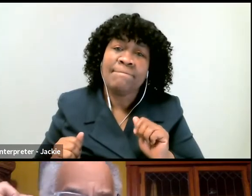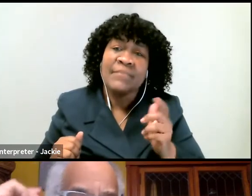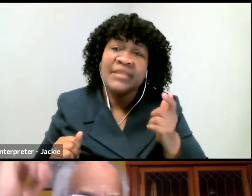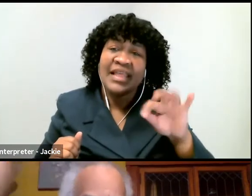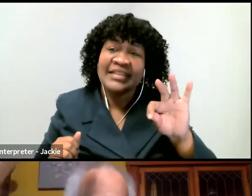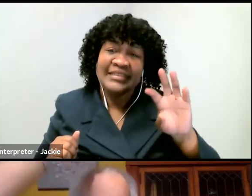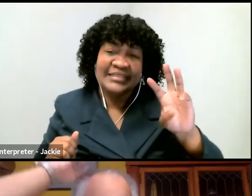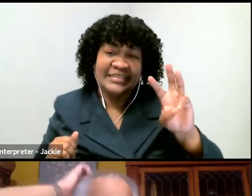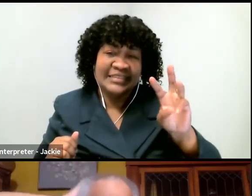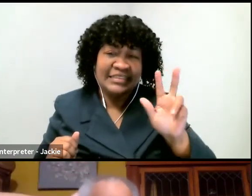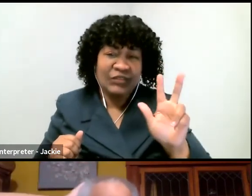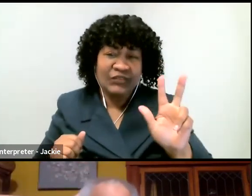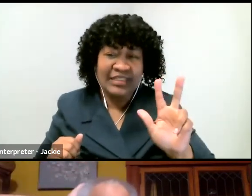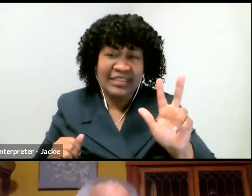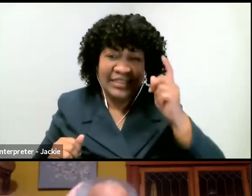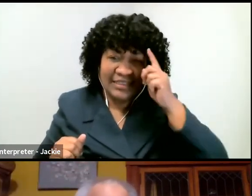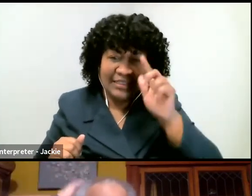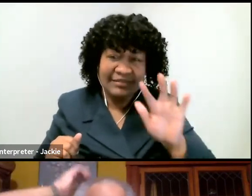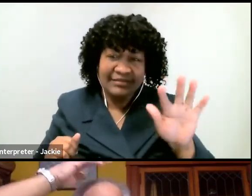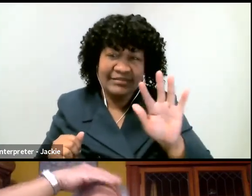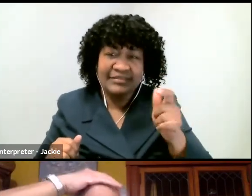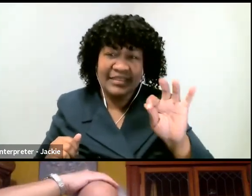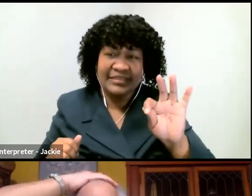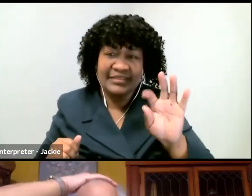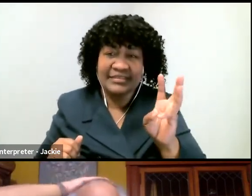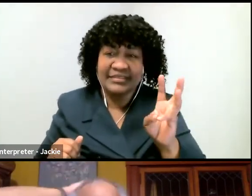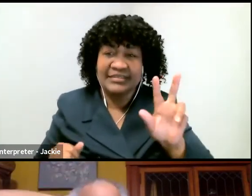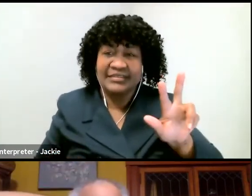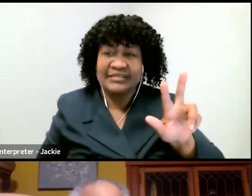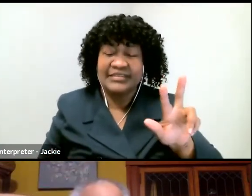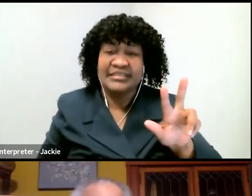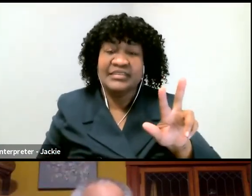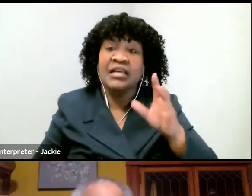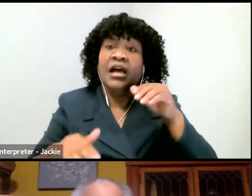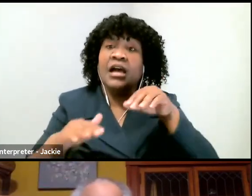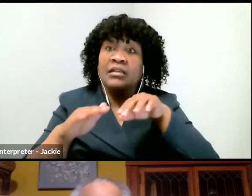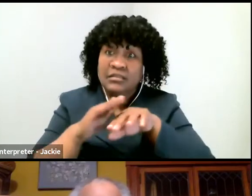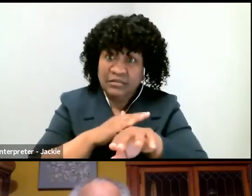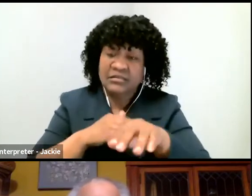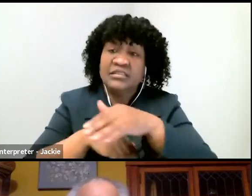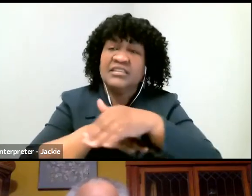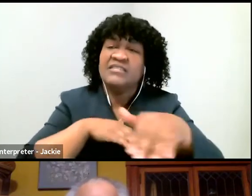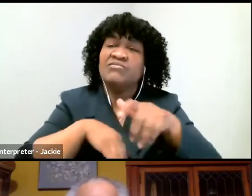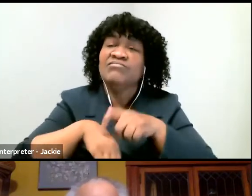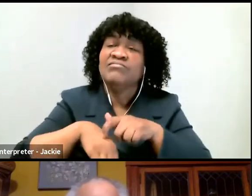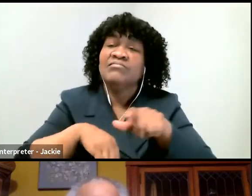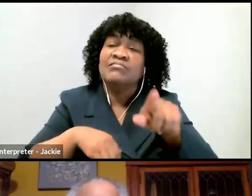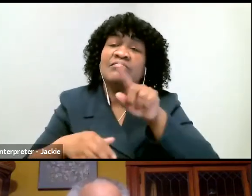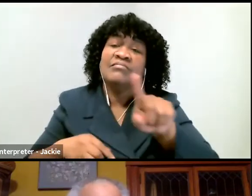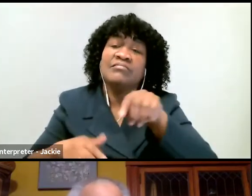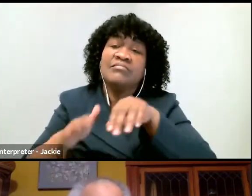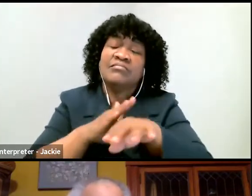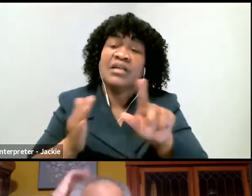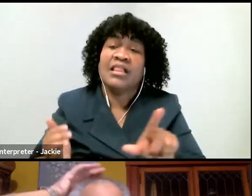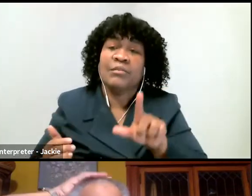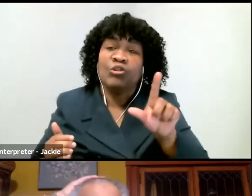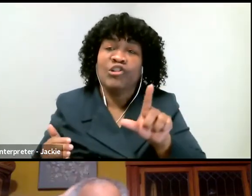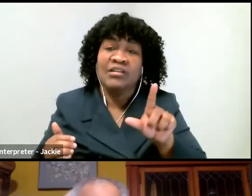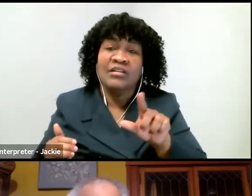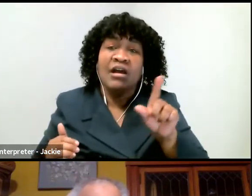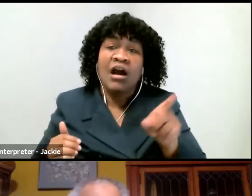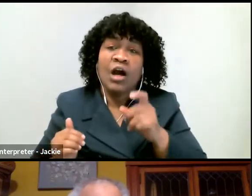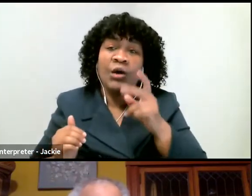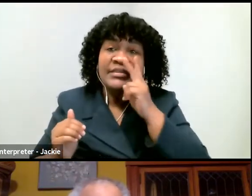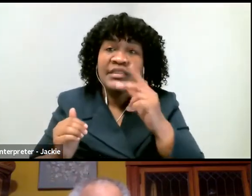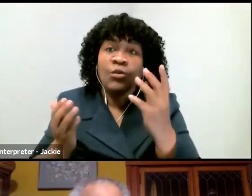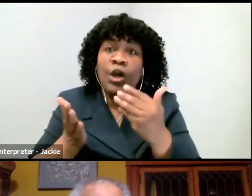63 or something like that. And I went in one evening and I always checked out the new